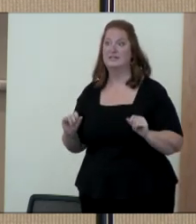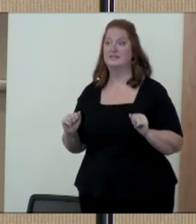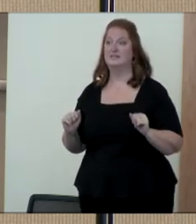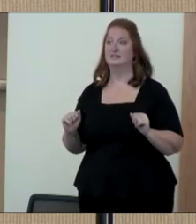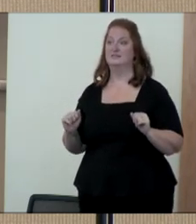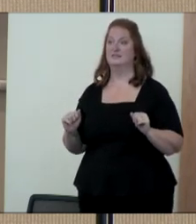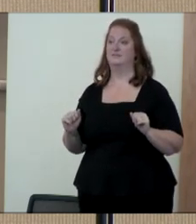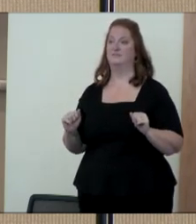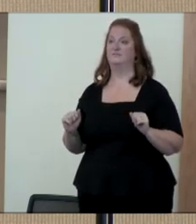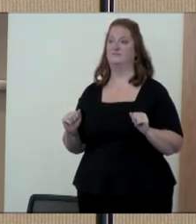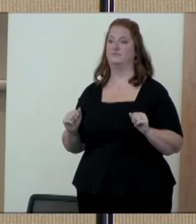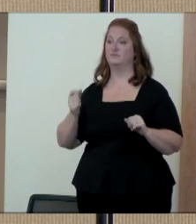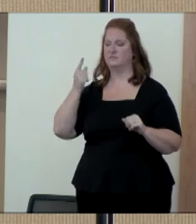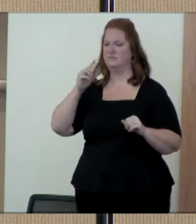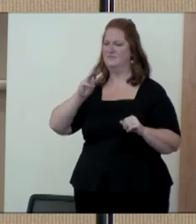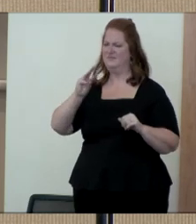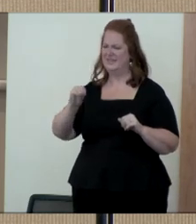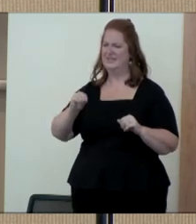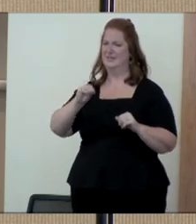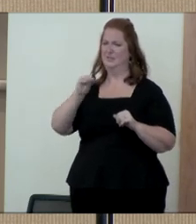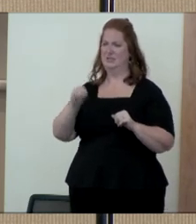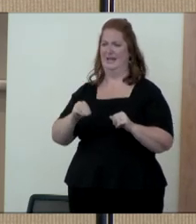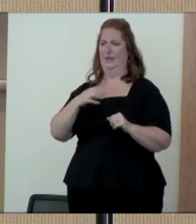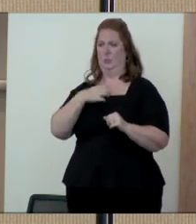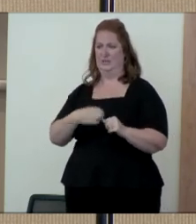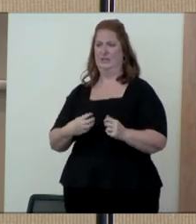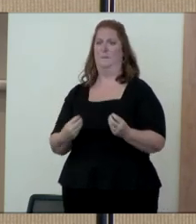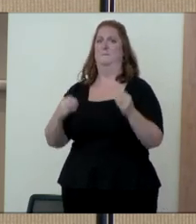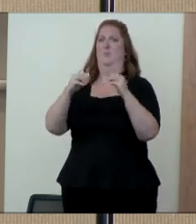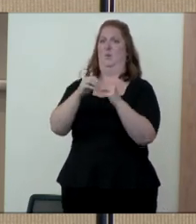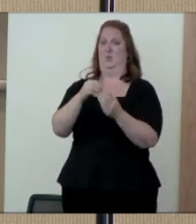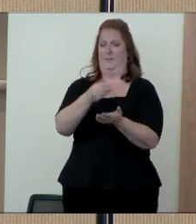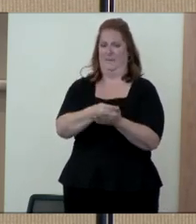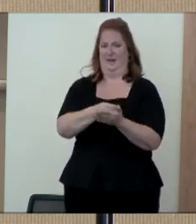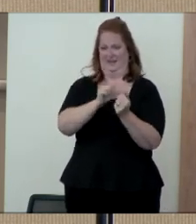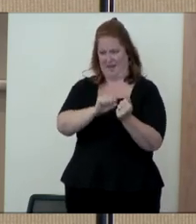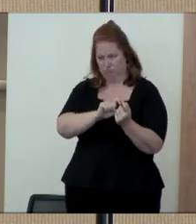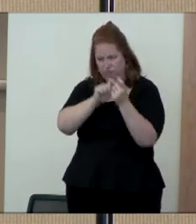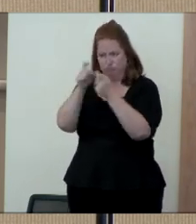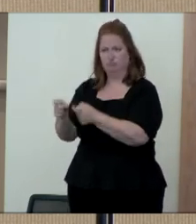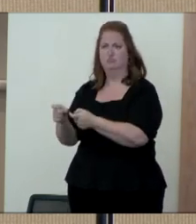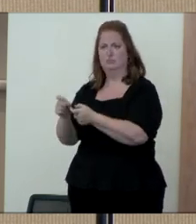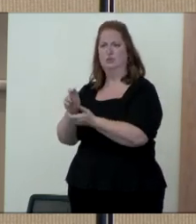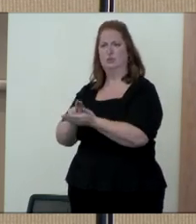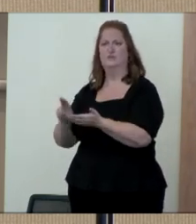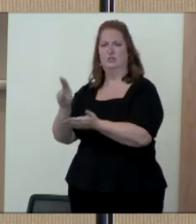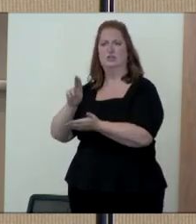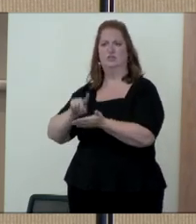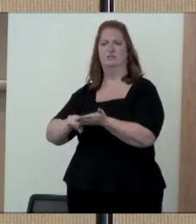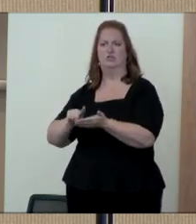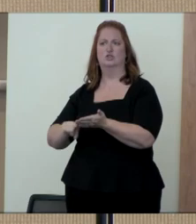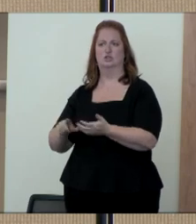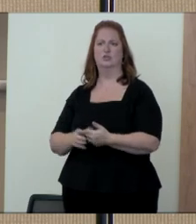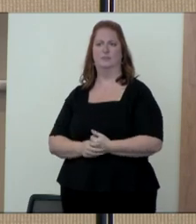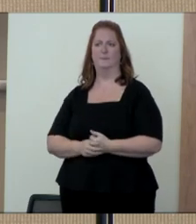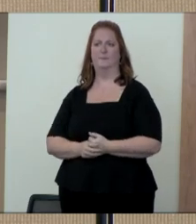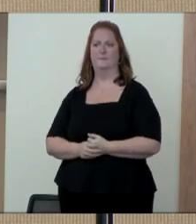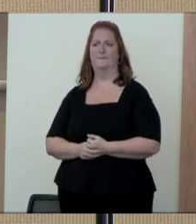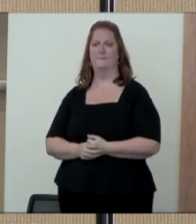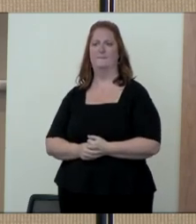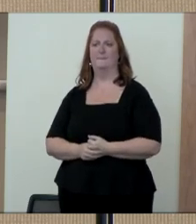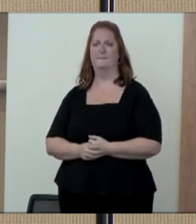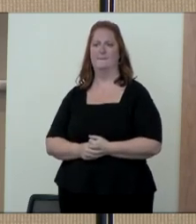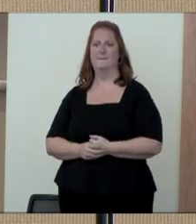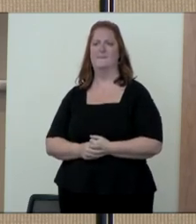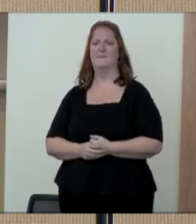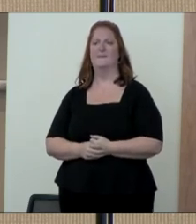And 60% believe that even more public appropriations ought to go to university research. These are